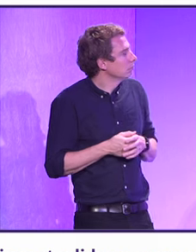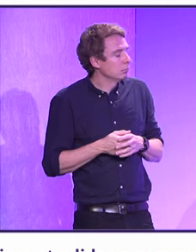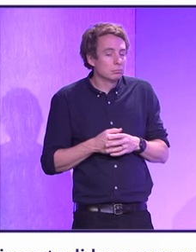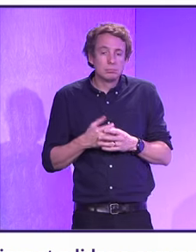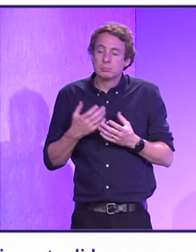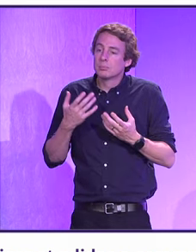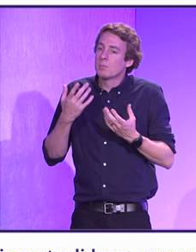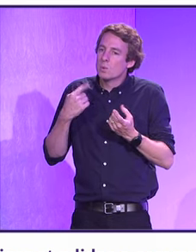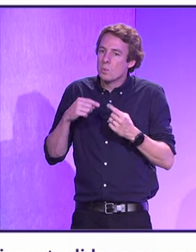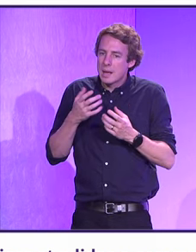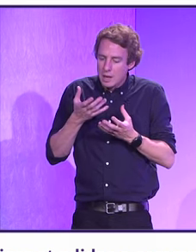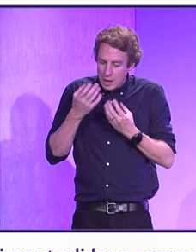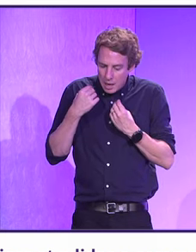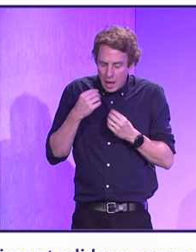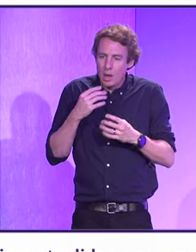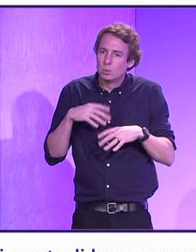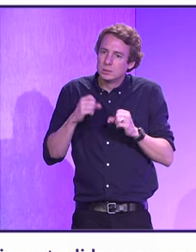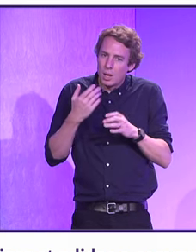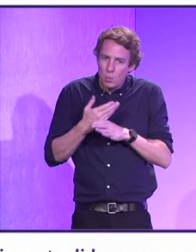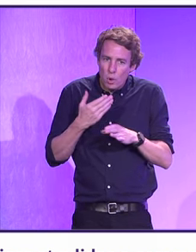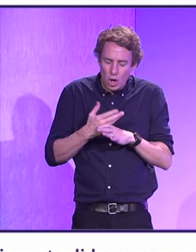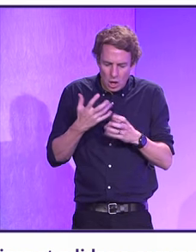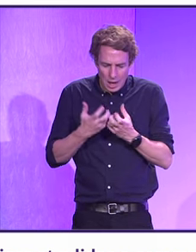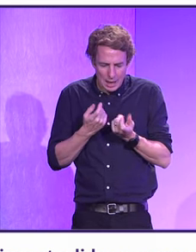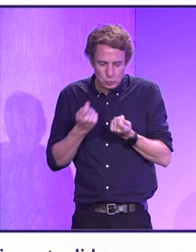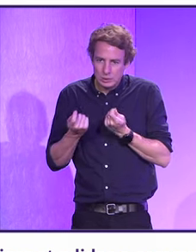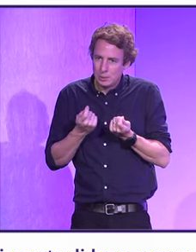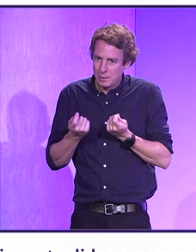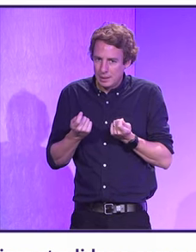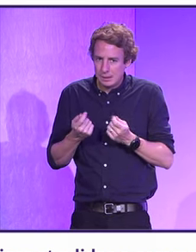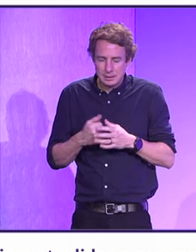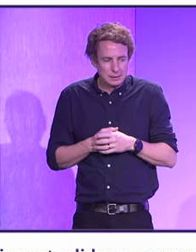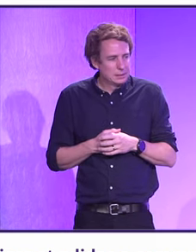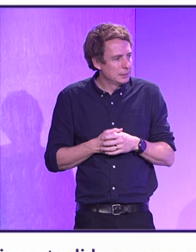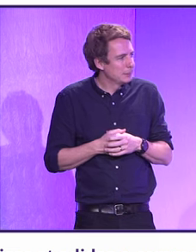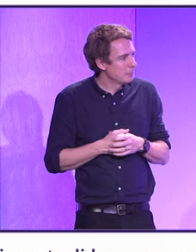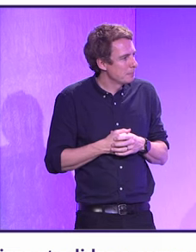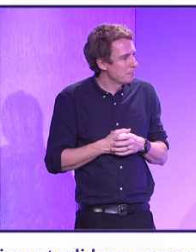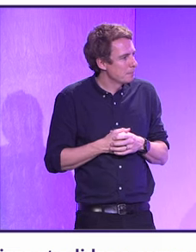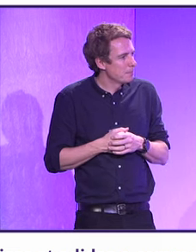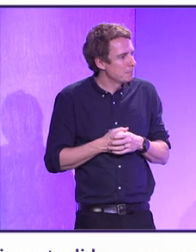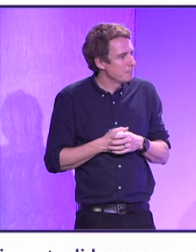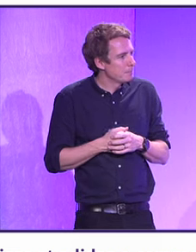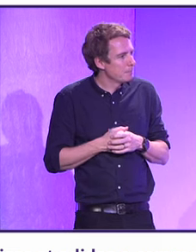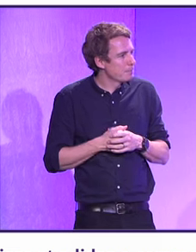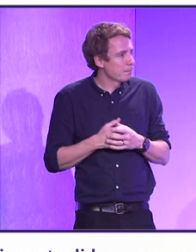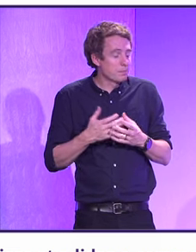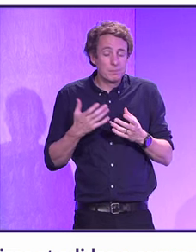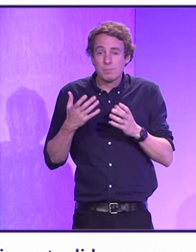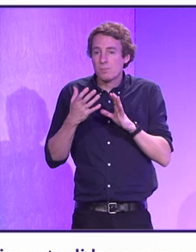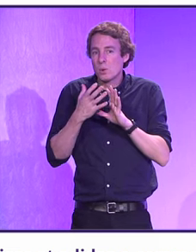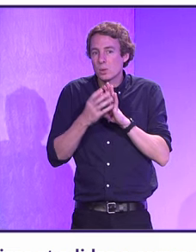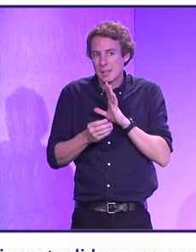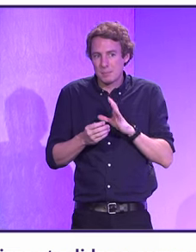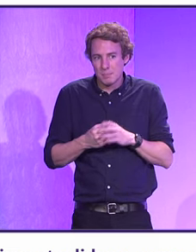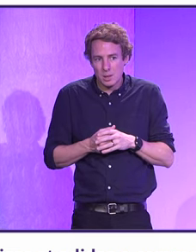We start working on that. We also have like another slide on the incident management. How do we deal with that? But majorly,